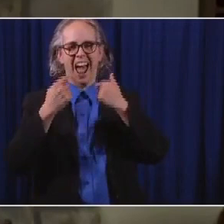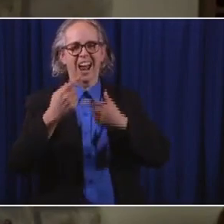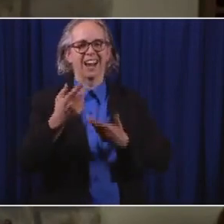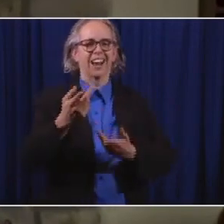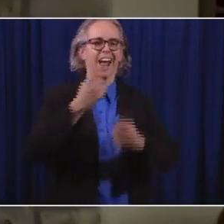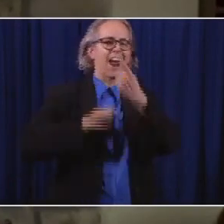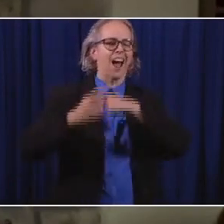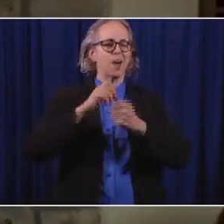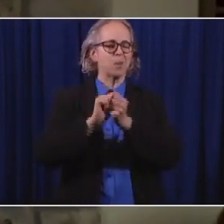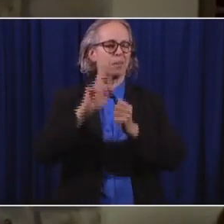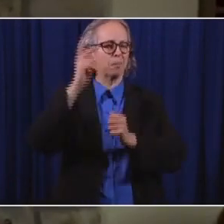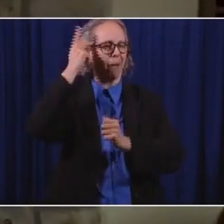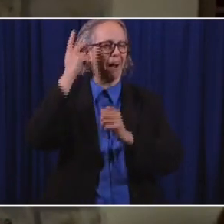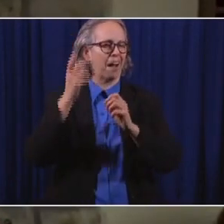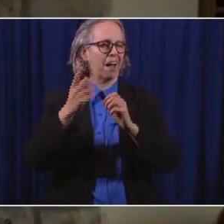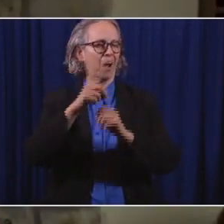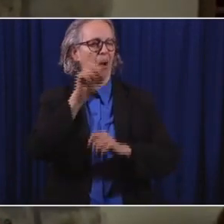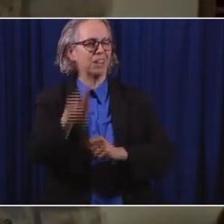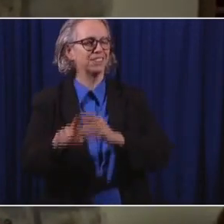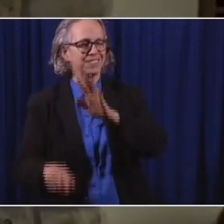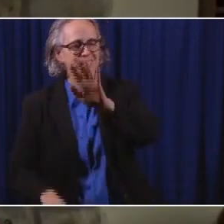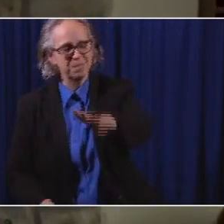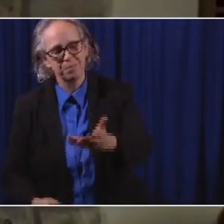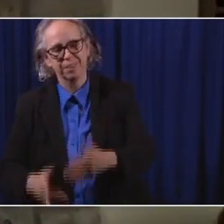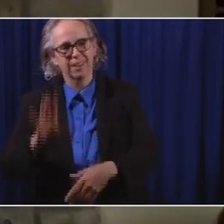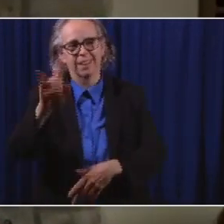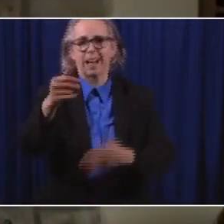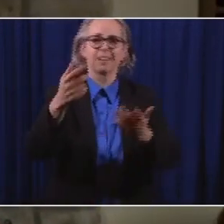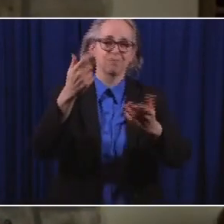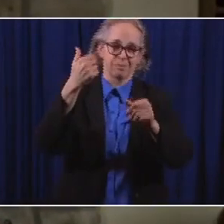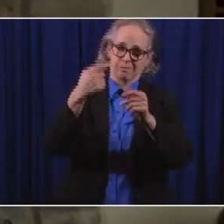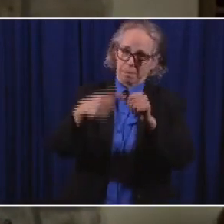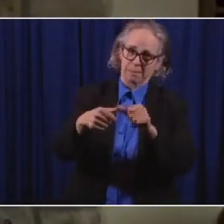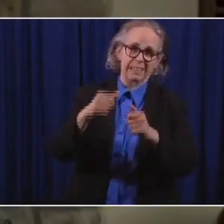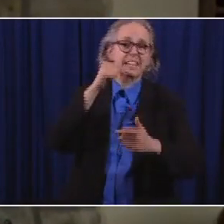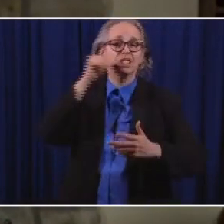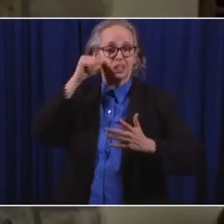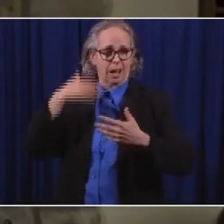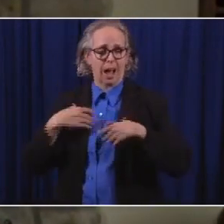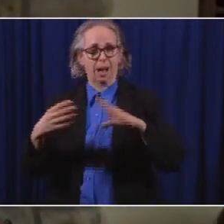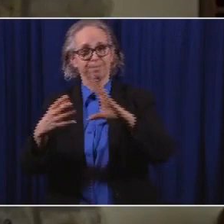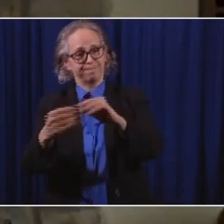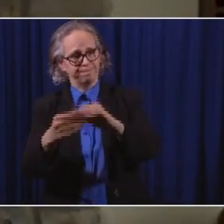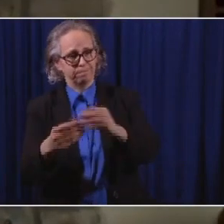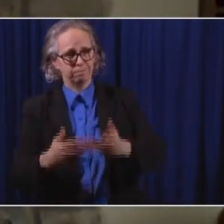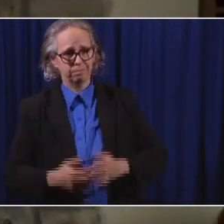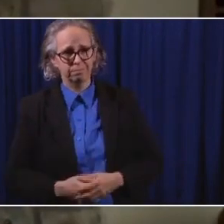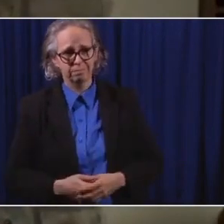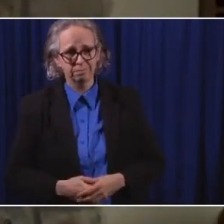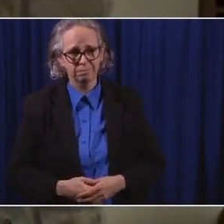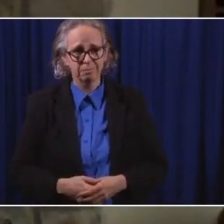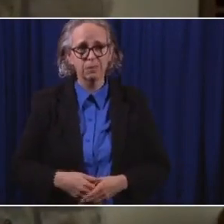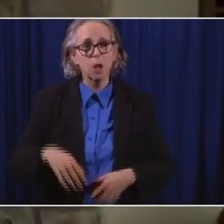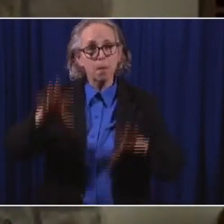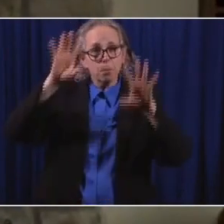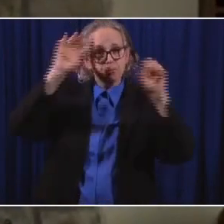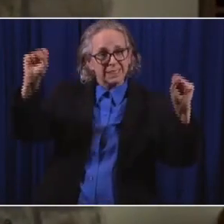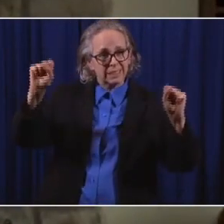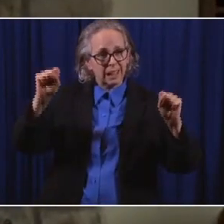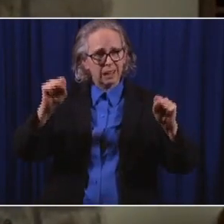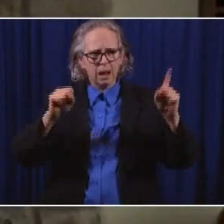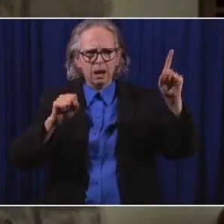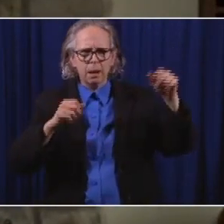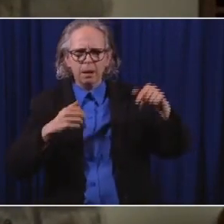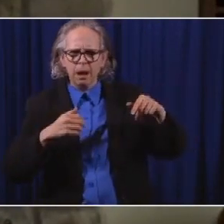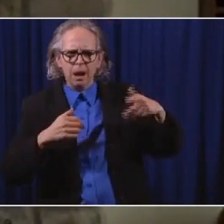I was on, but look, I think the president has not gotten enough credit for what he's done in regard to making a decision very,